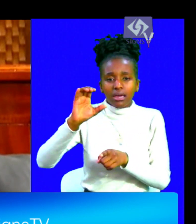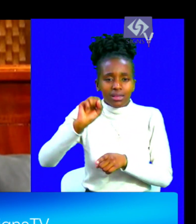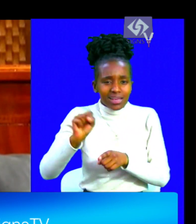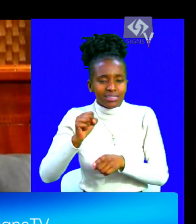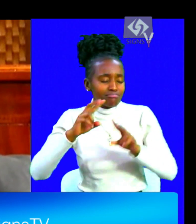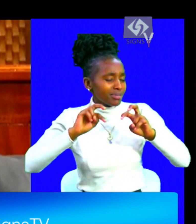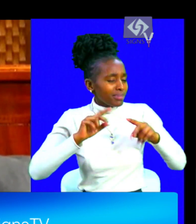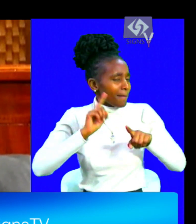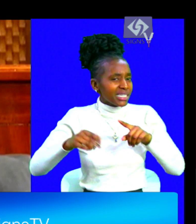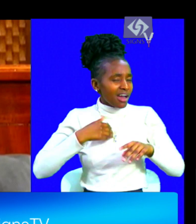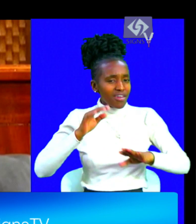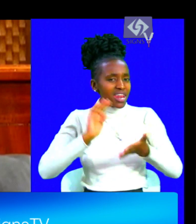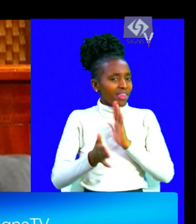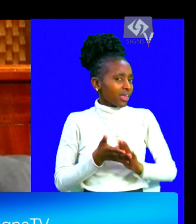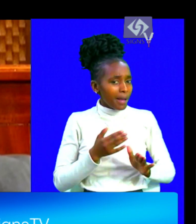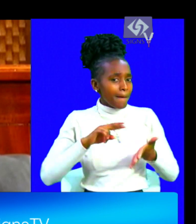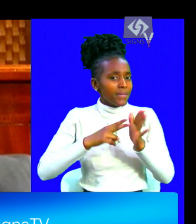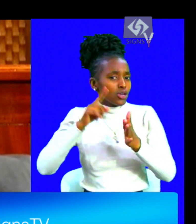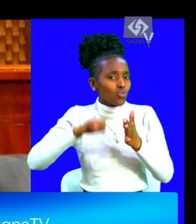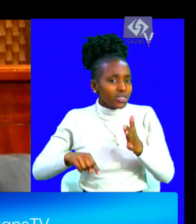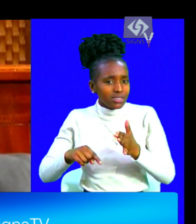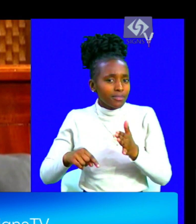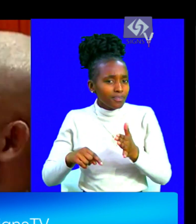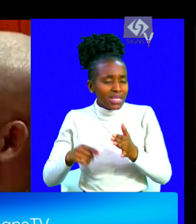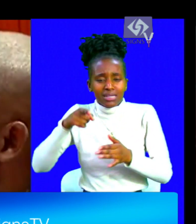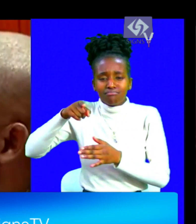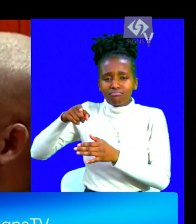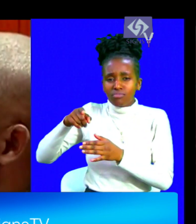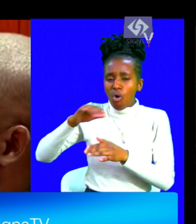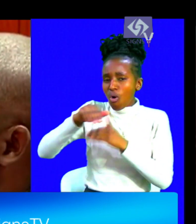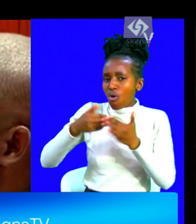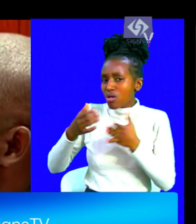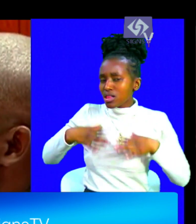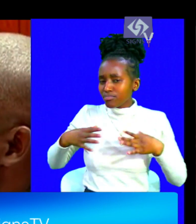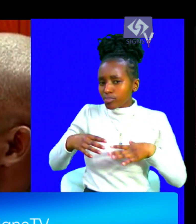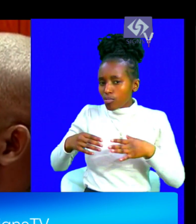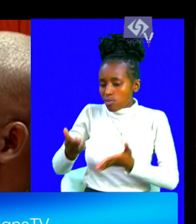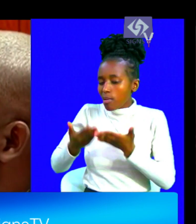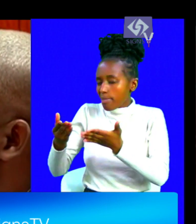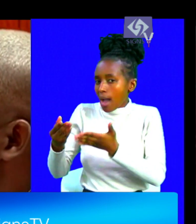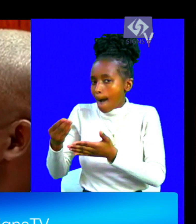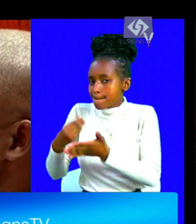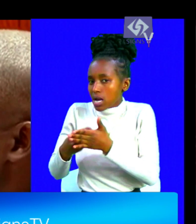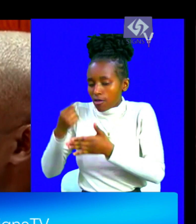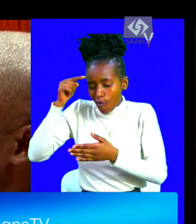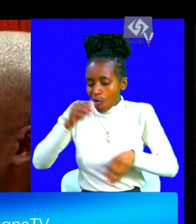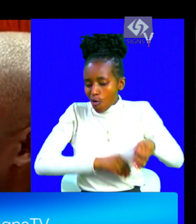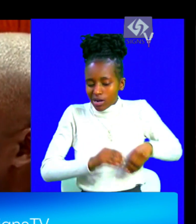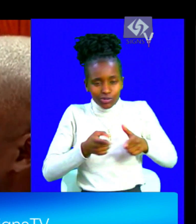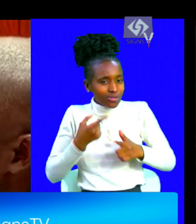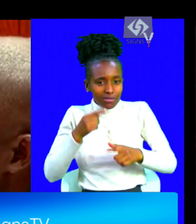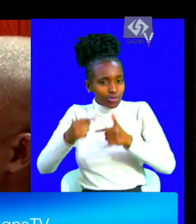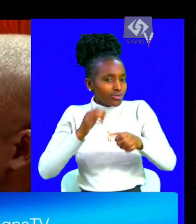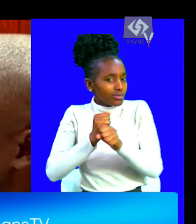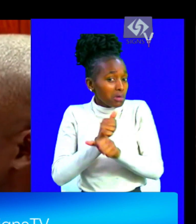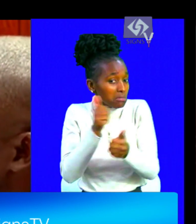They are not being confiscated even in the process of investigation. data protection in this country, you are not